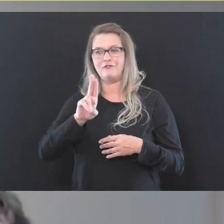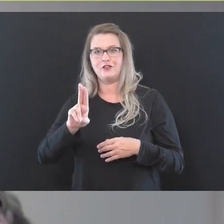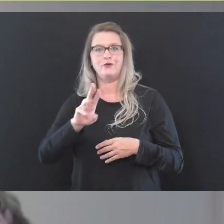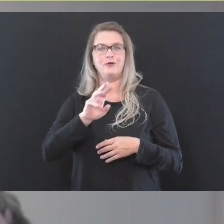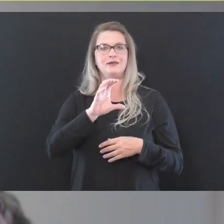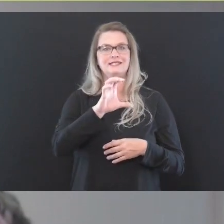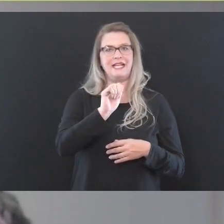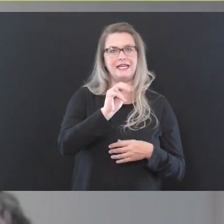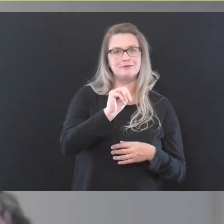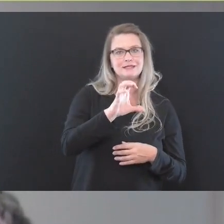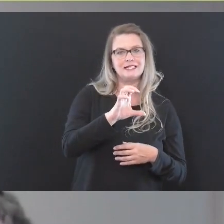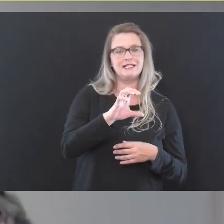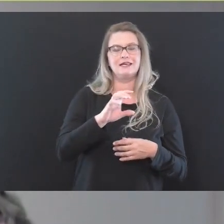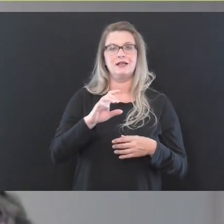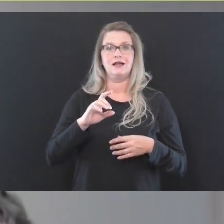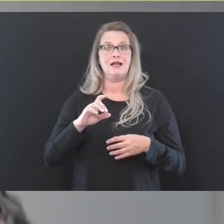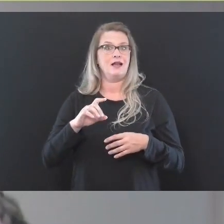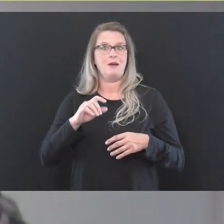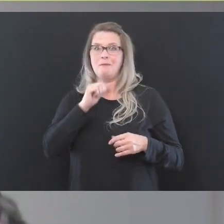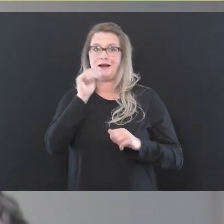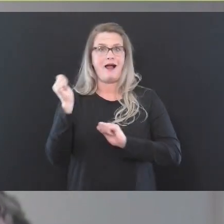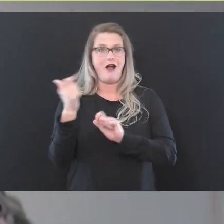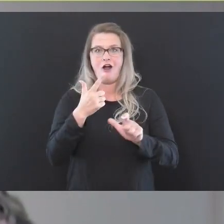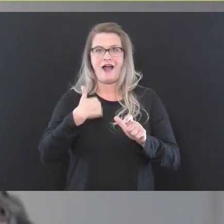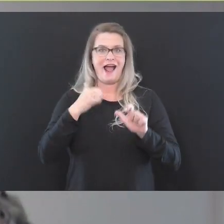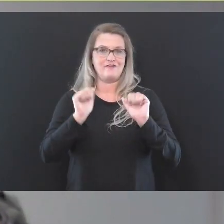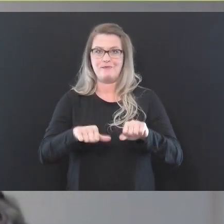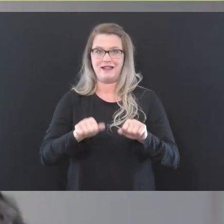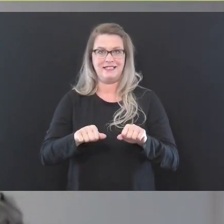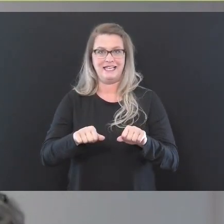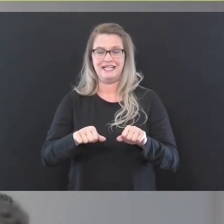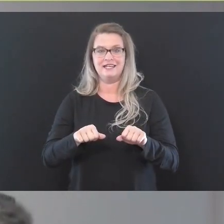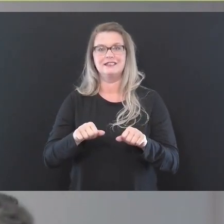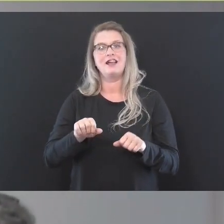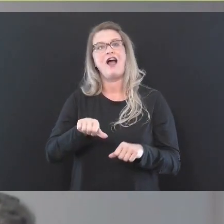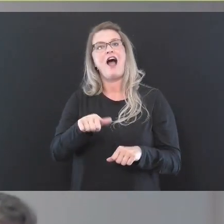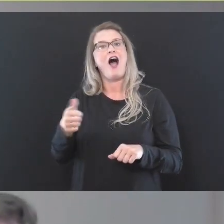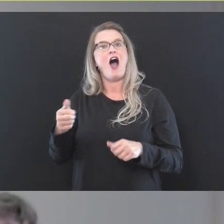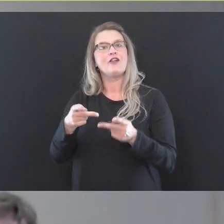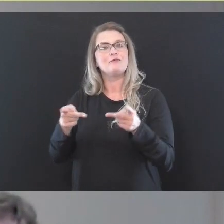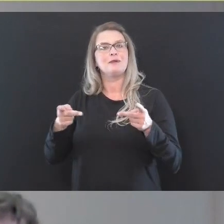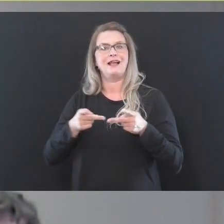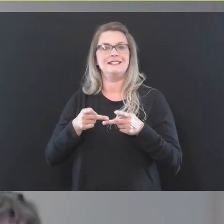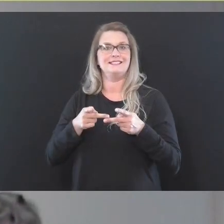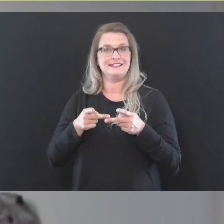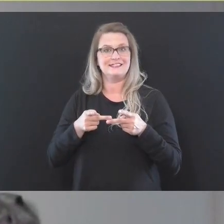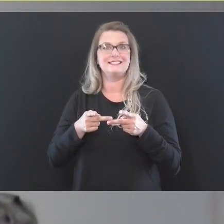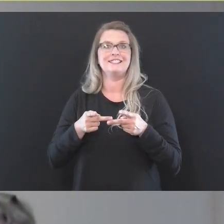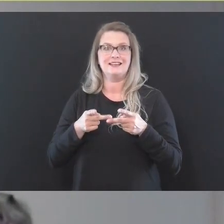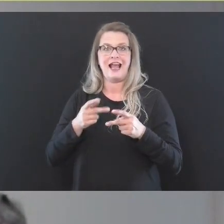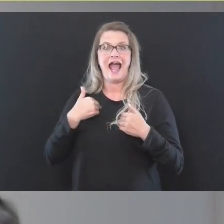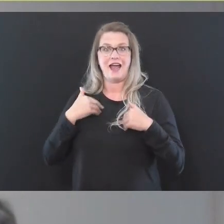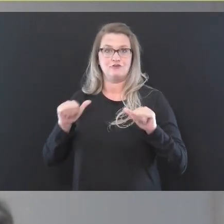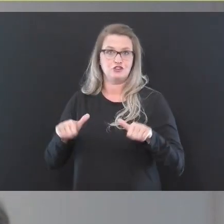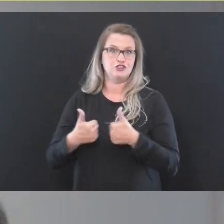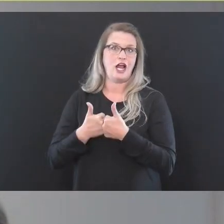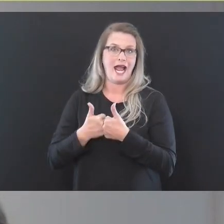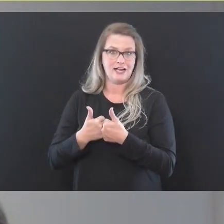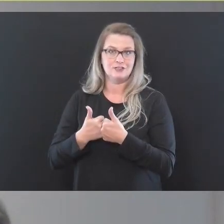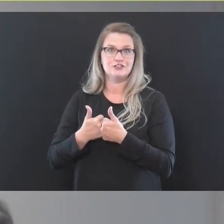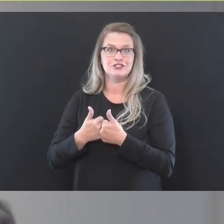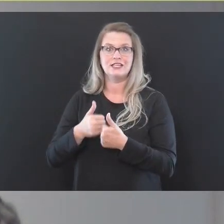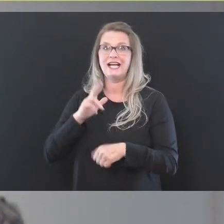others that have got that ability. Others are primed to do so, but the challenge has been national shortage